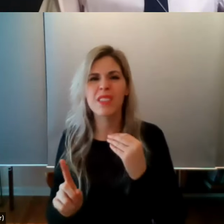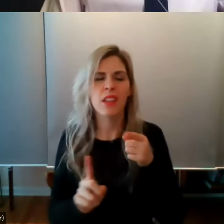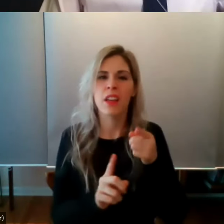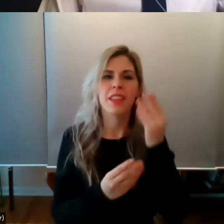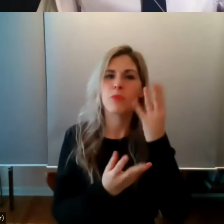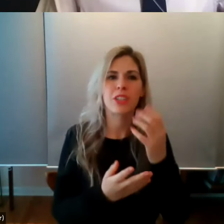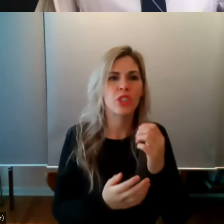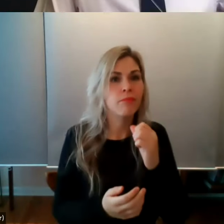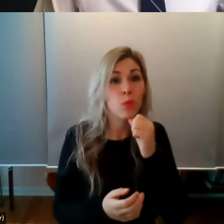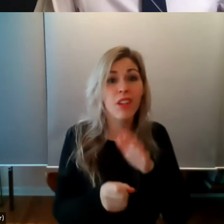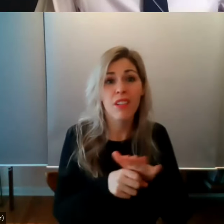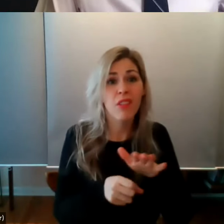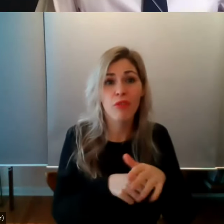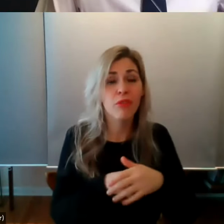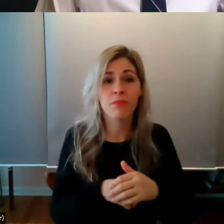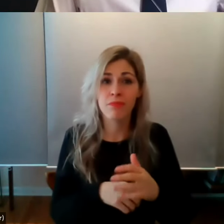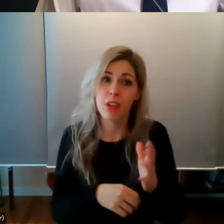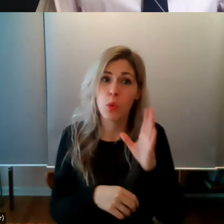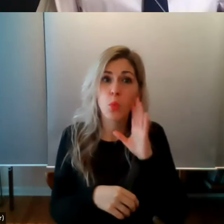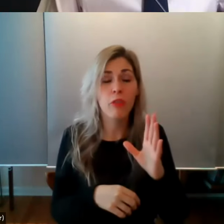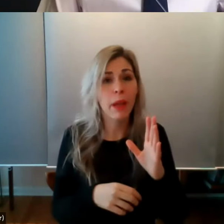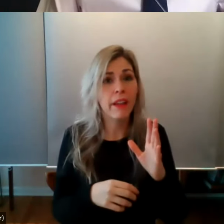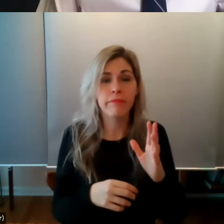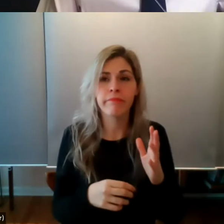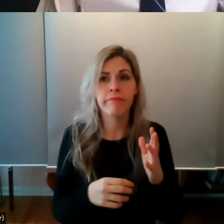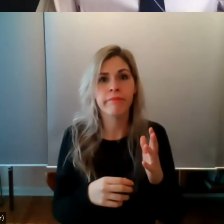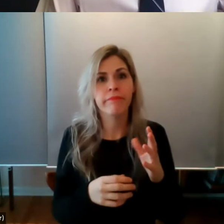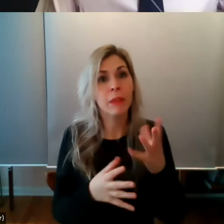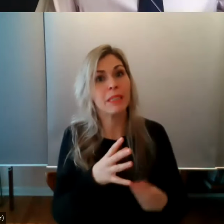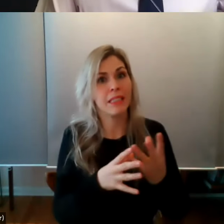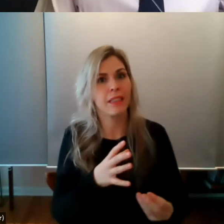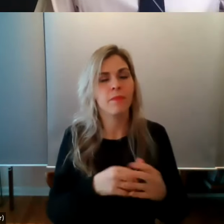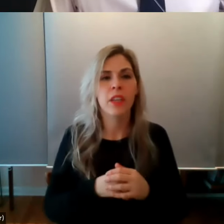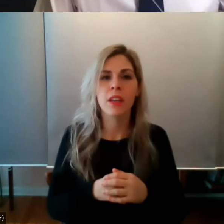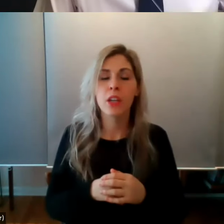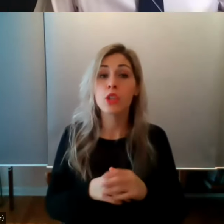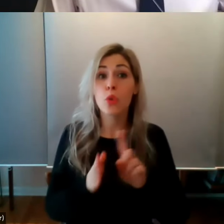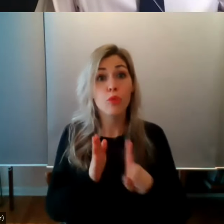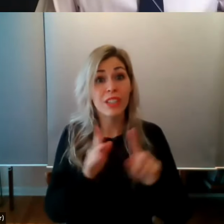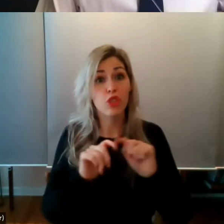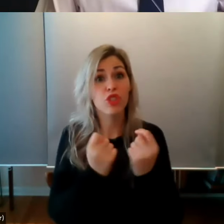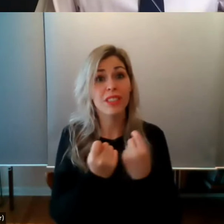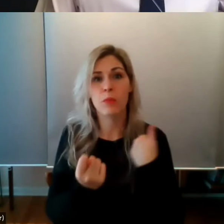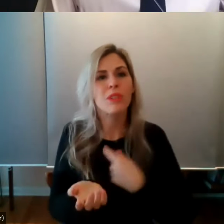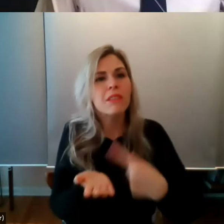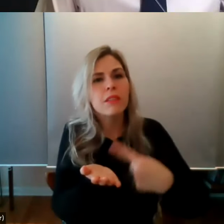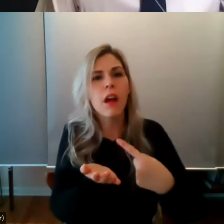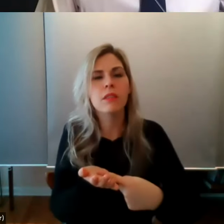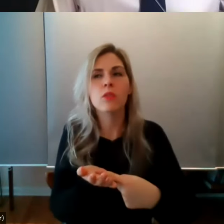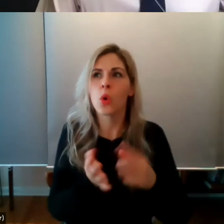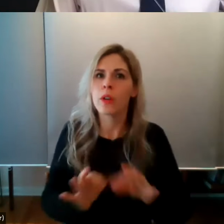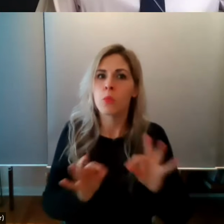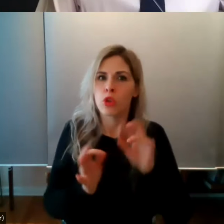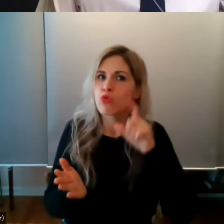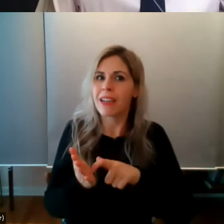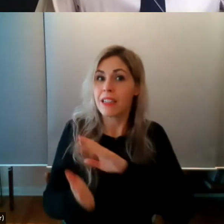I think this connects with one of the priorities that we had discussed within the research team, which was recognizing the power and value